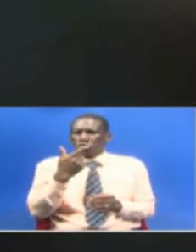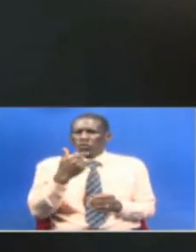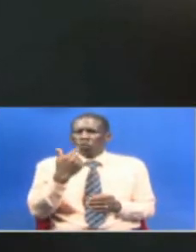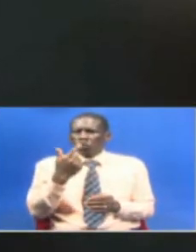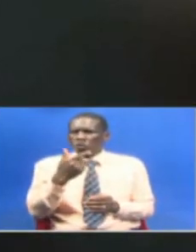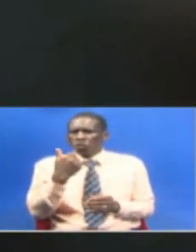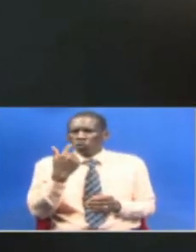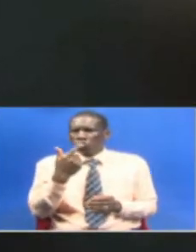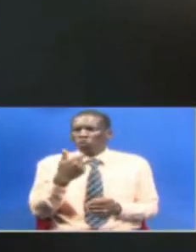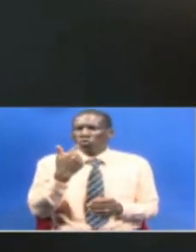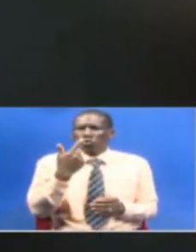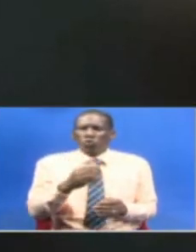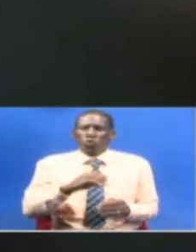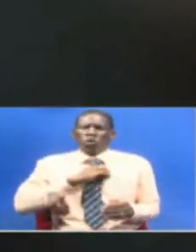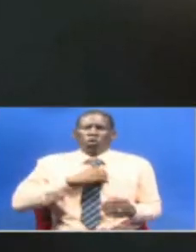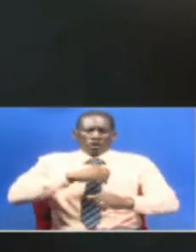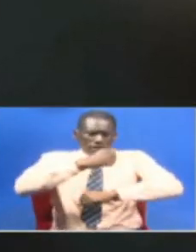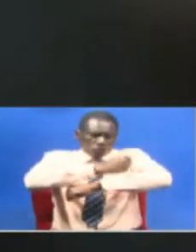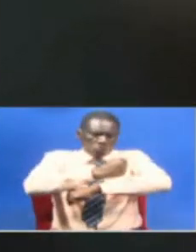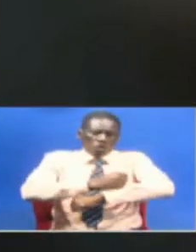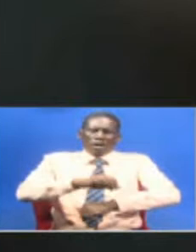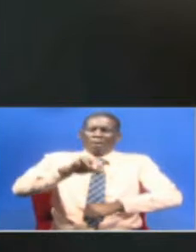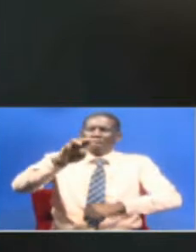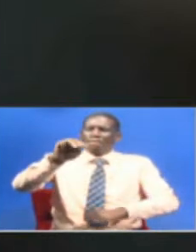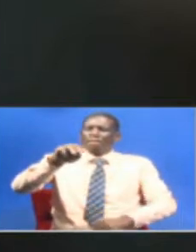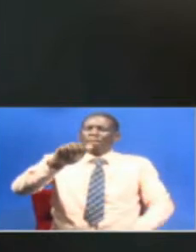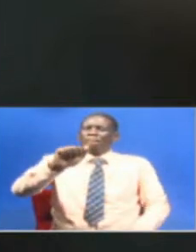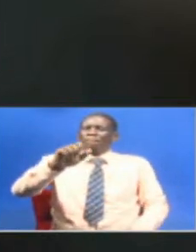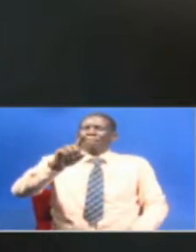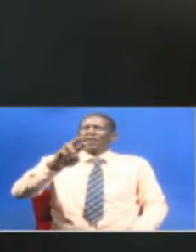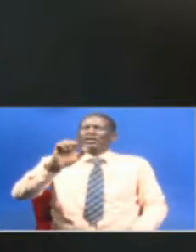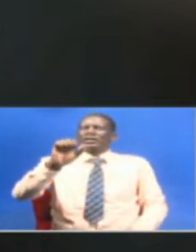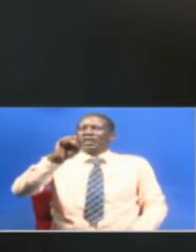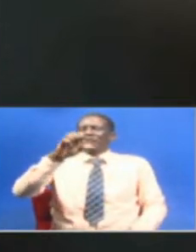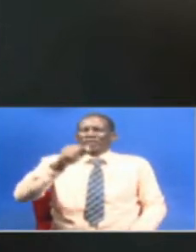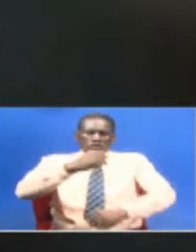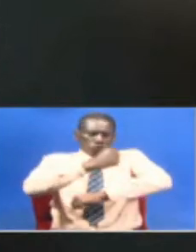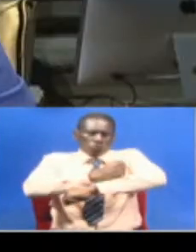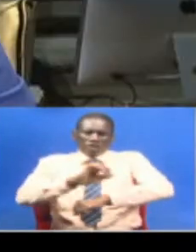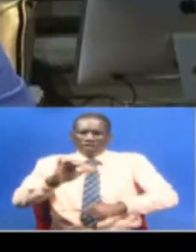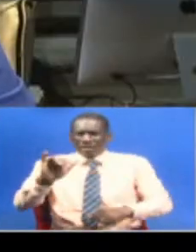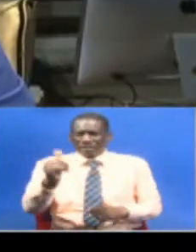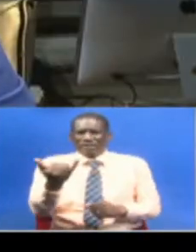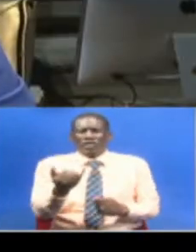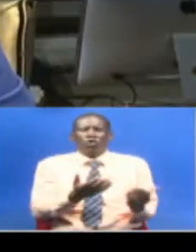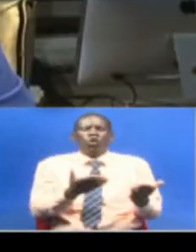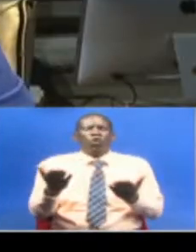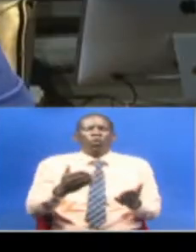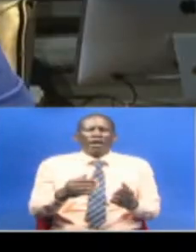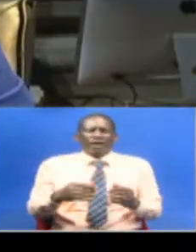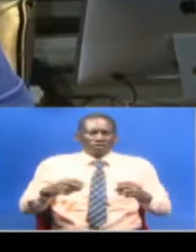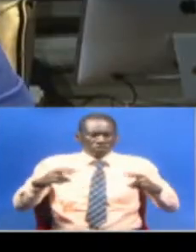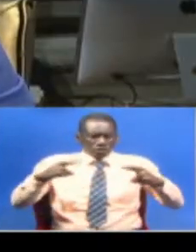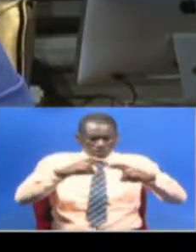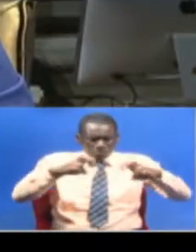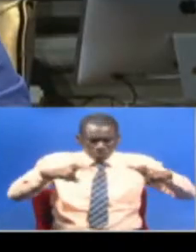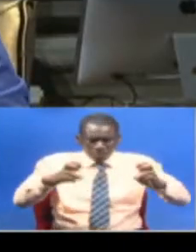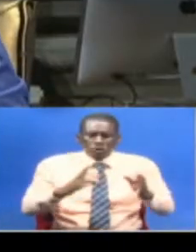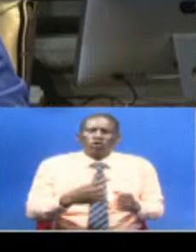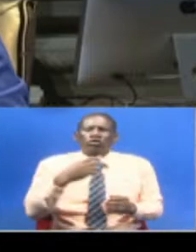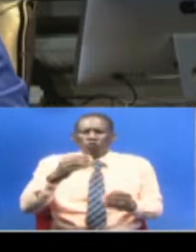was, he owned a school, a madrasa school in Eastleigh, where the prosecution told the court